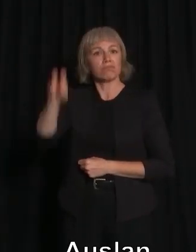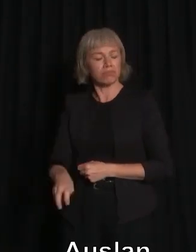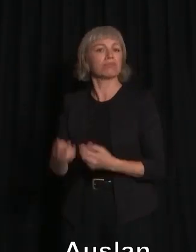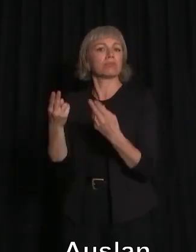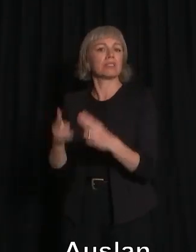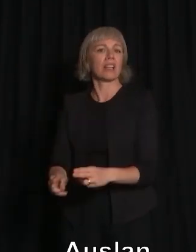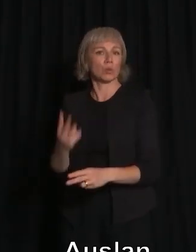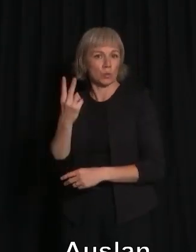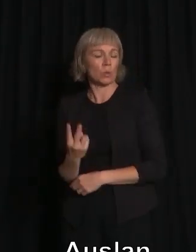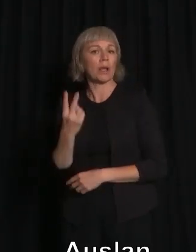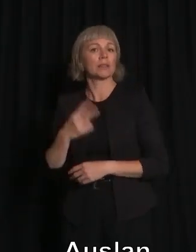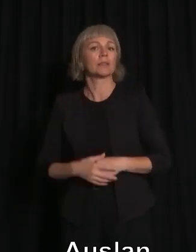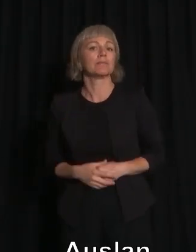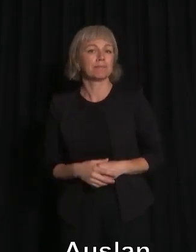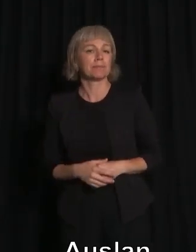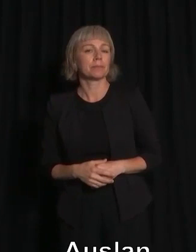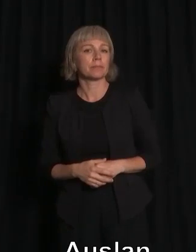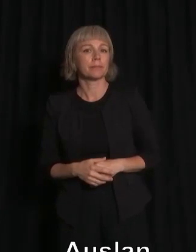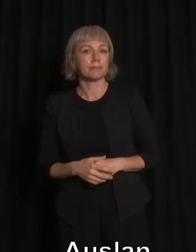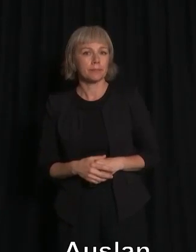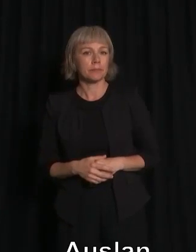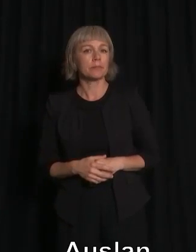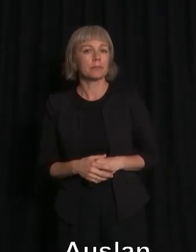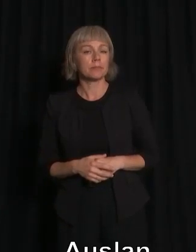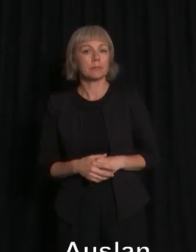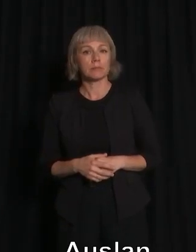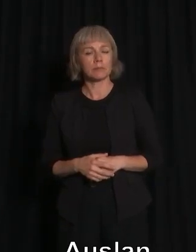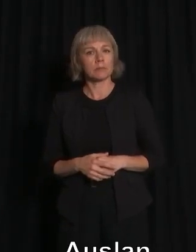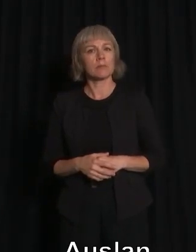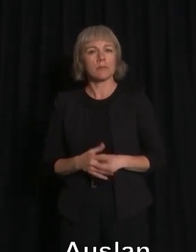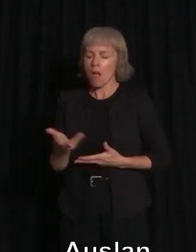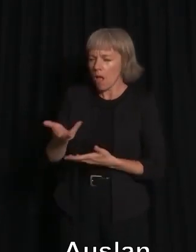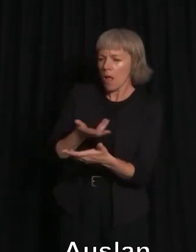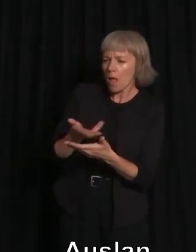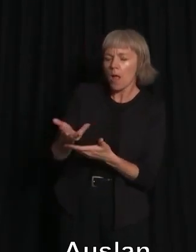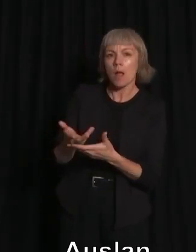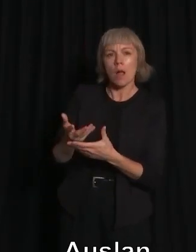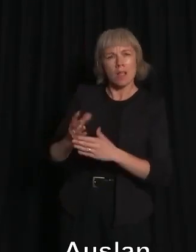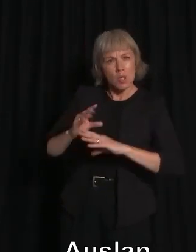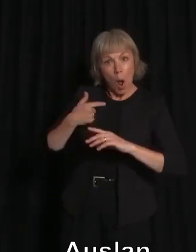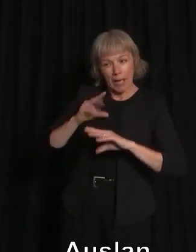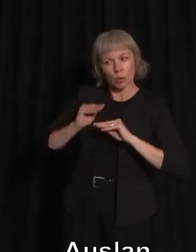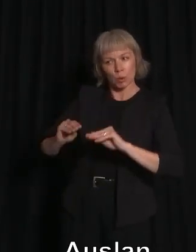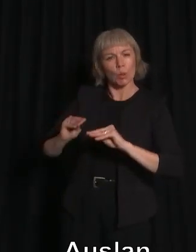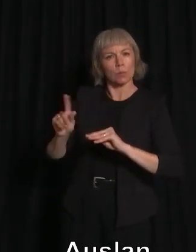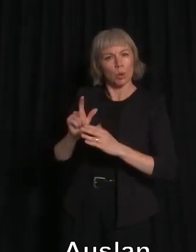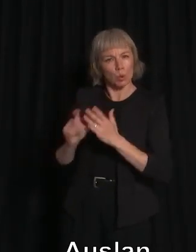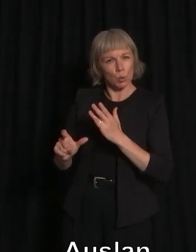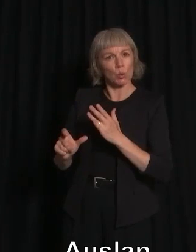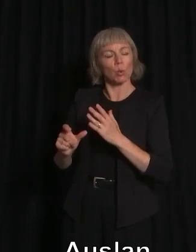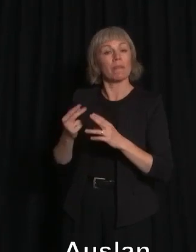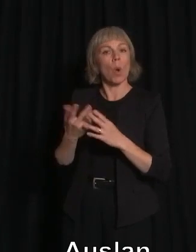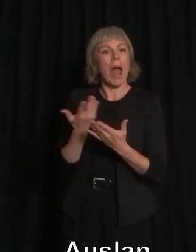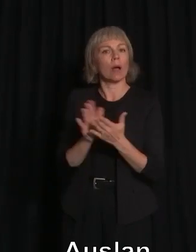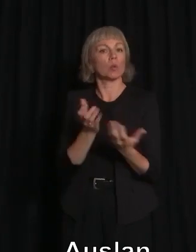Before leaving his friends, they had trained him on what to do when the certainty of rape would materialize, a training that he needed